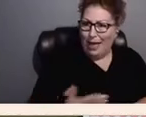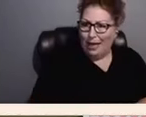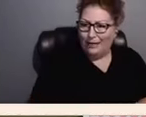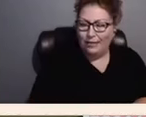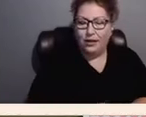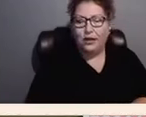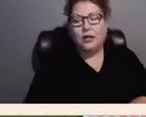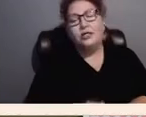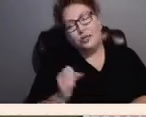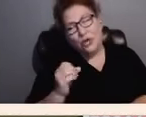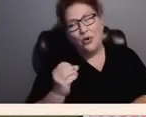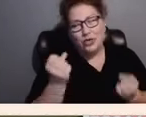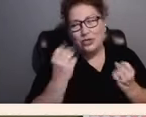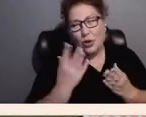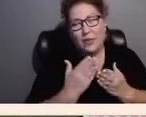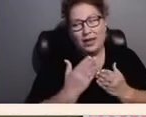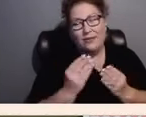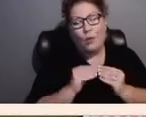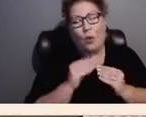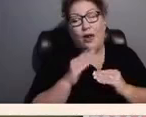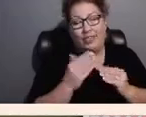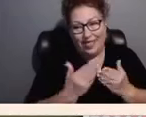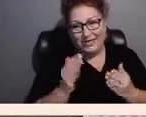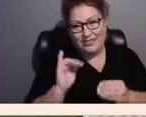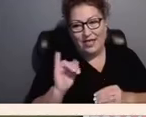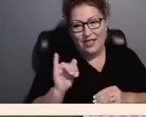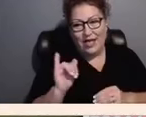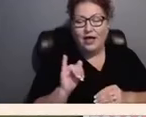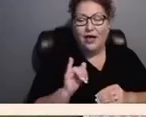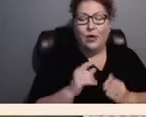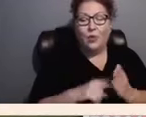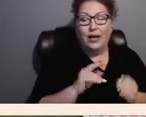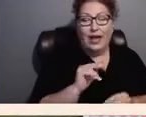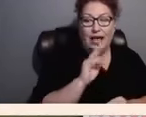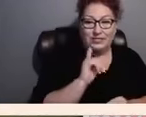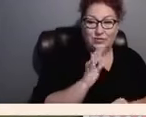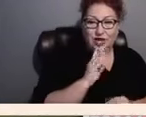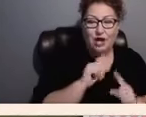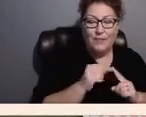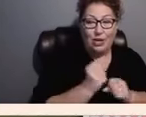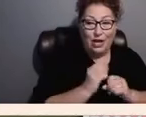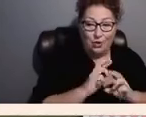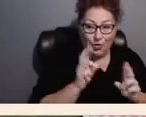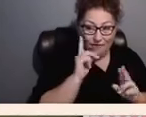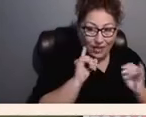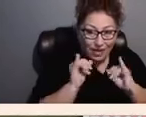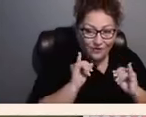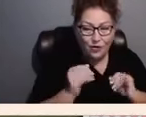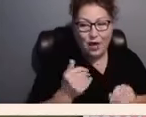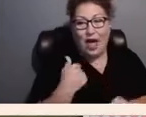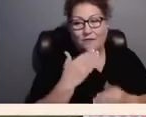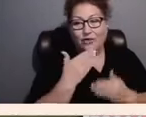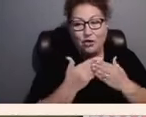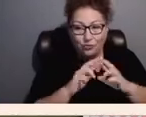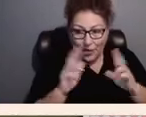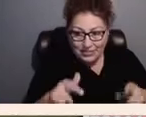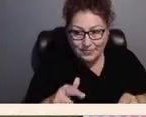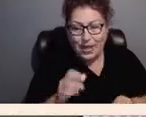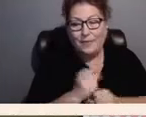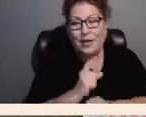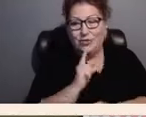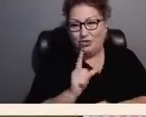there's so many more things other than like what Nancy was talking about with getting ready for the interview, having a good resume, is to make sure that all of this stuff